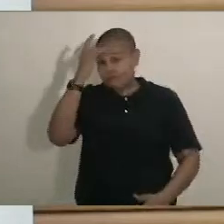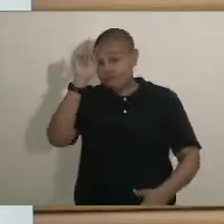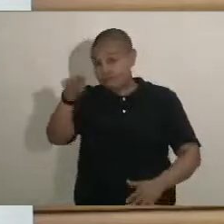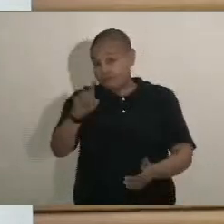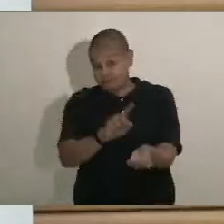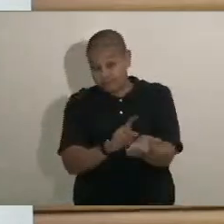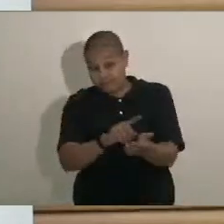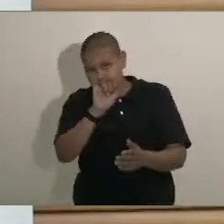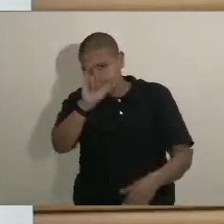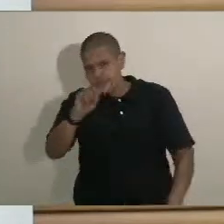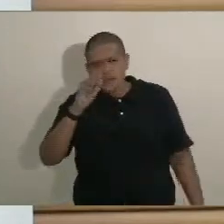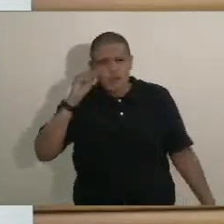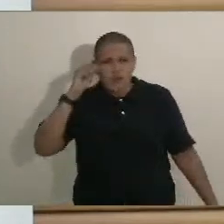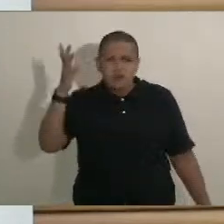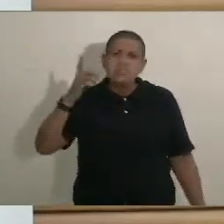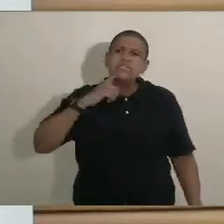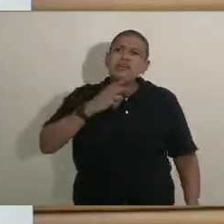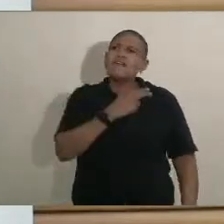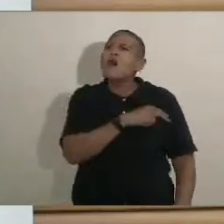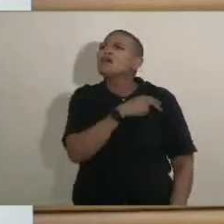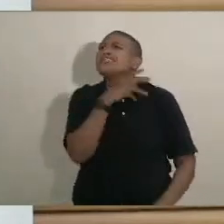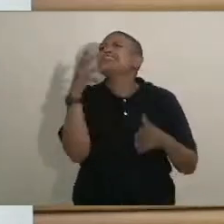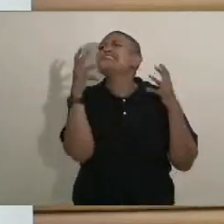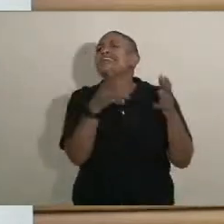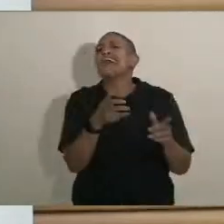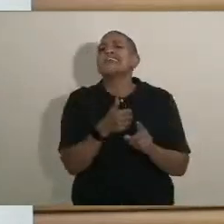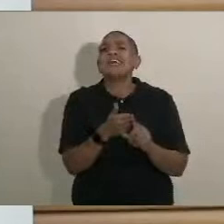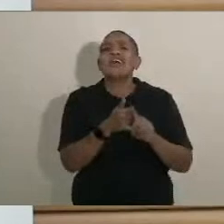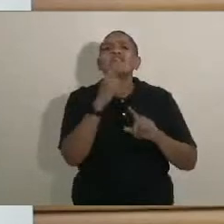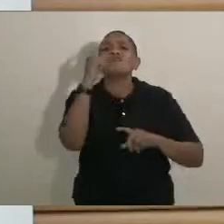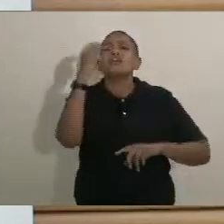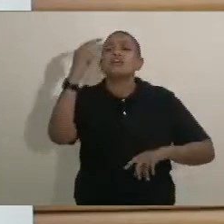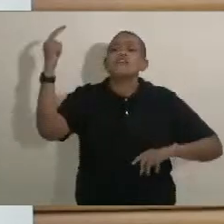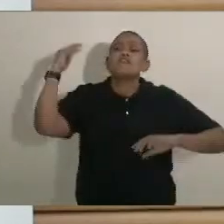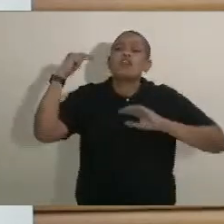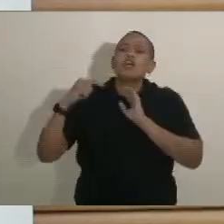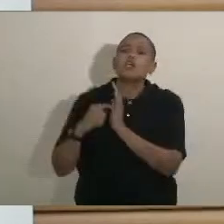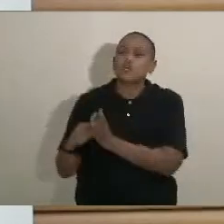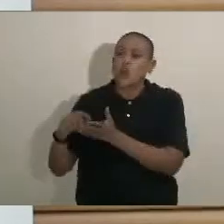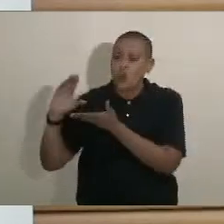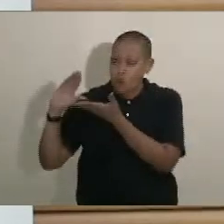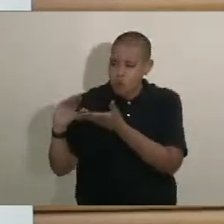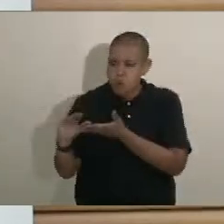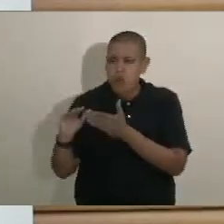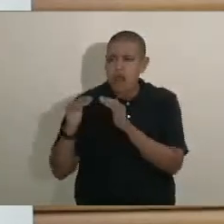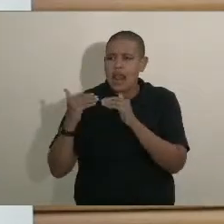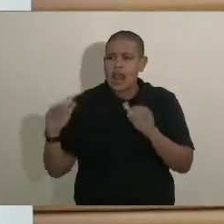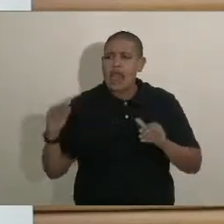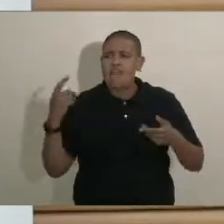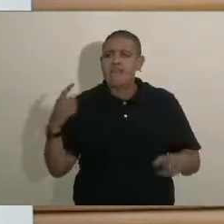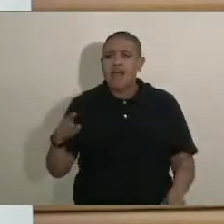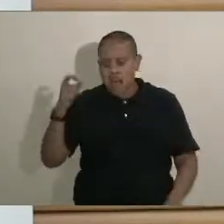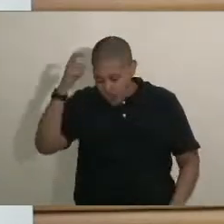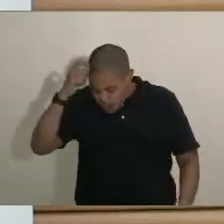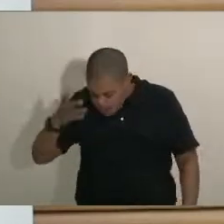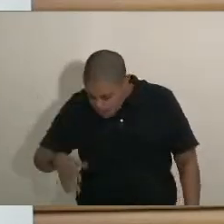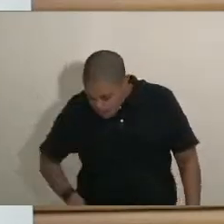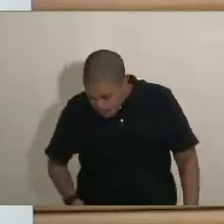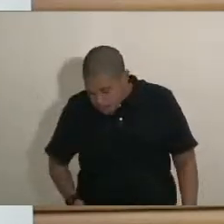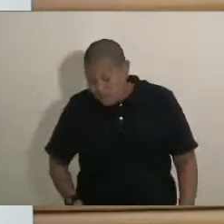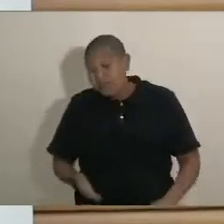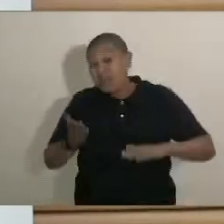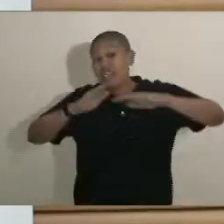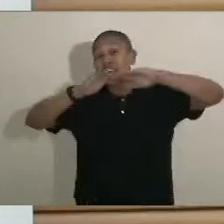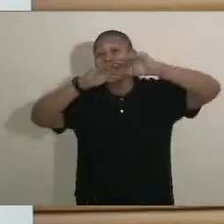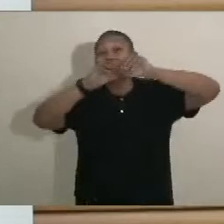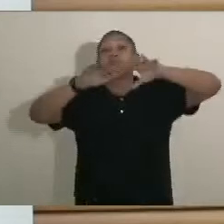home. The hospitalization is reflecting a lower level and of increase,